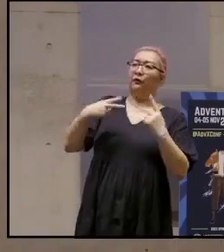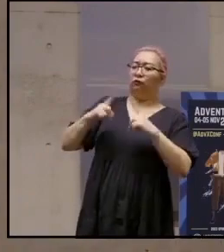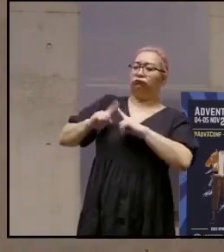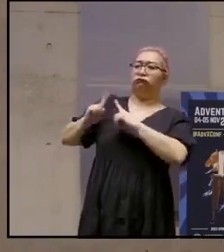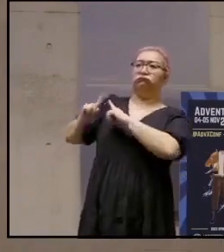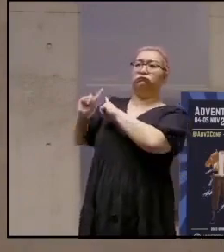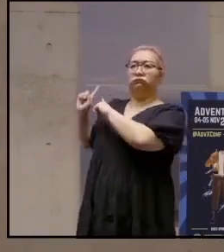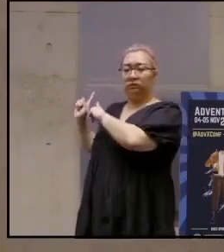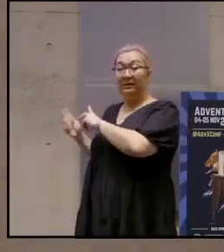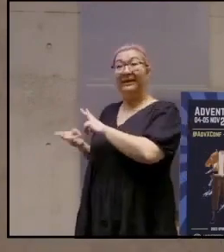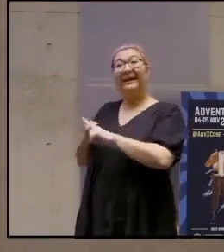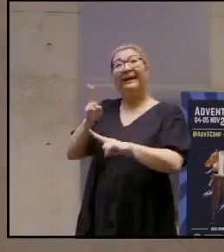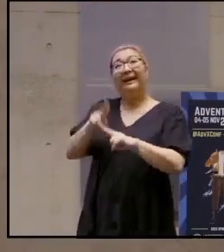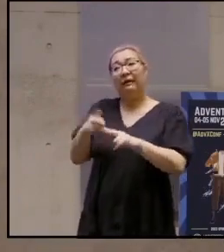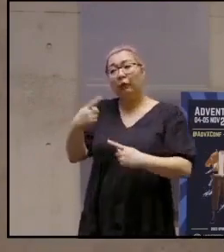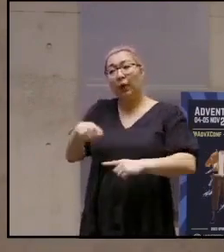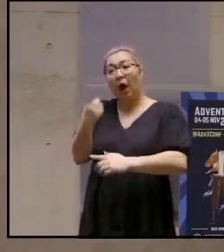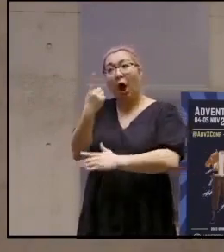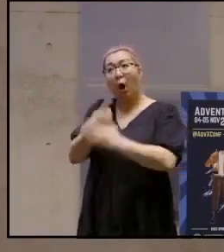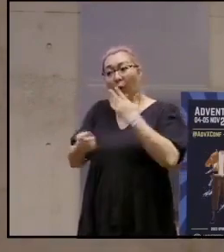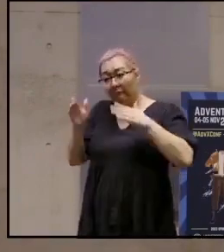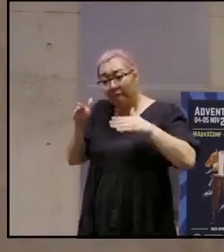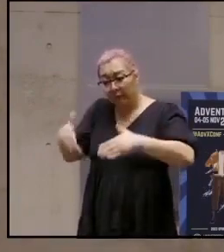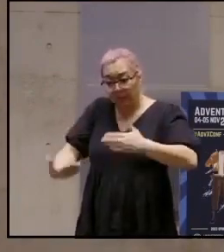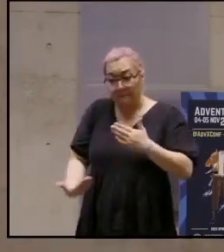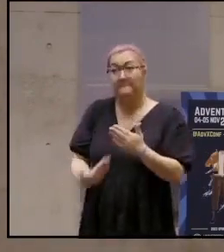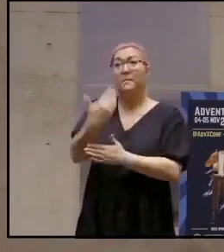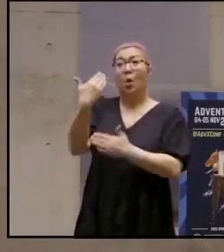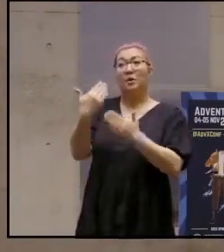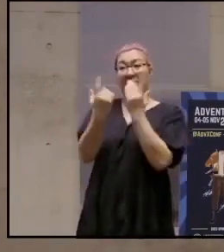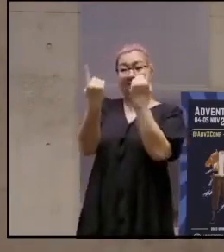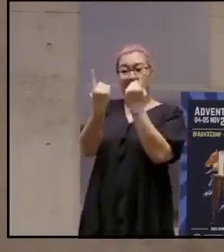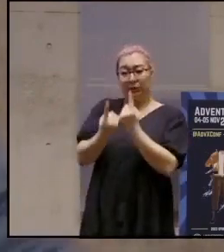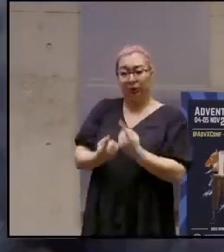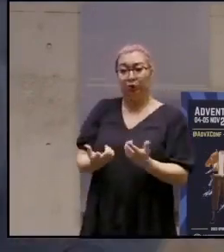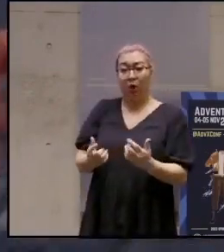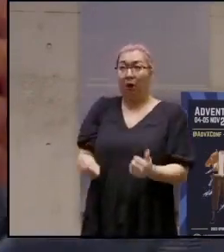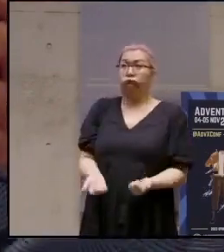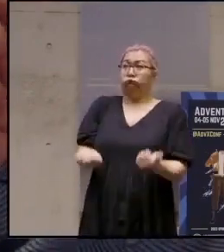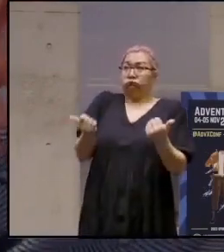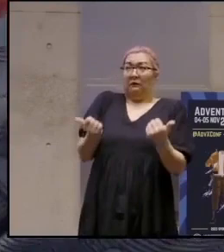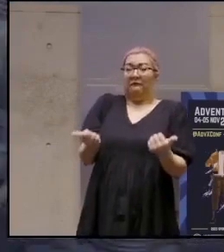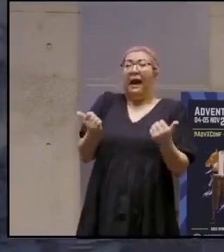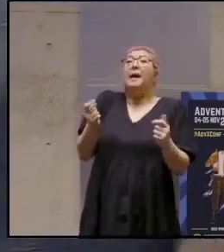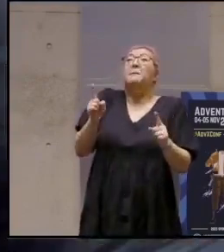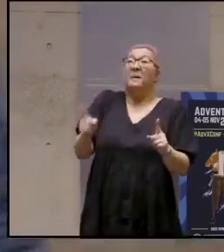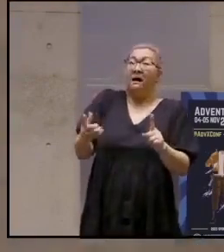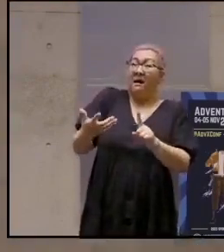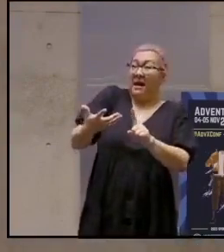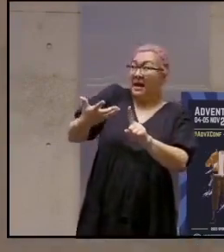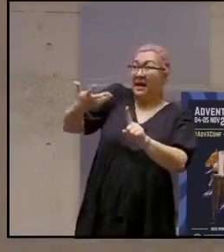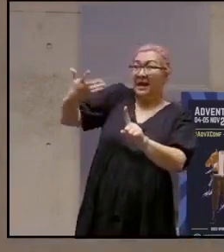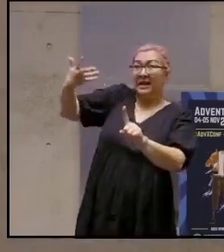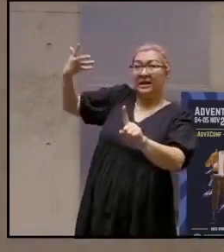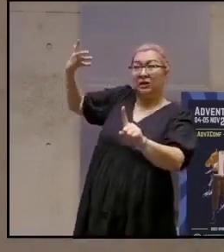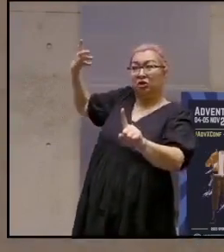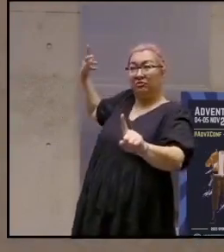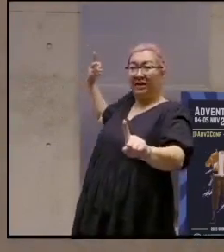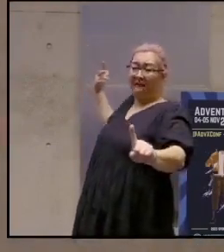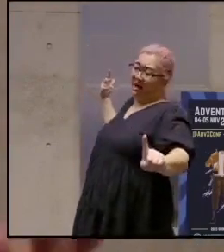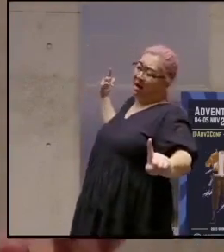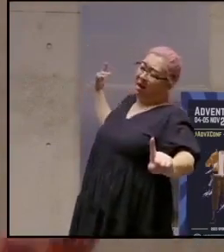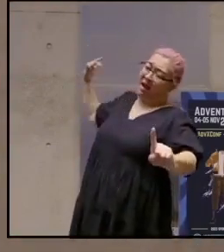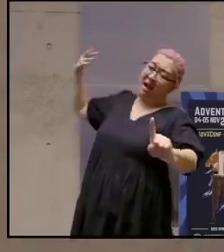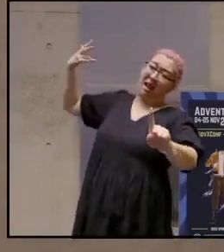model, well, that's great, incredibly relevant, but there's a whole host of human history that came before that